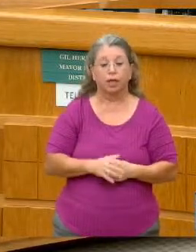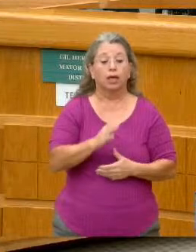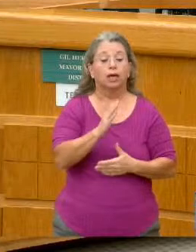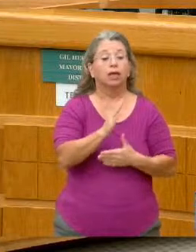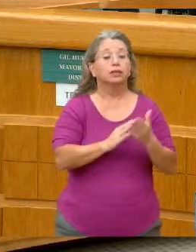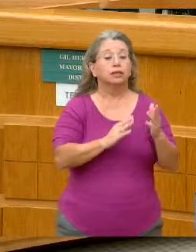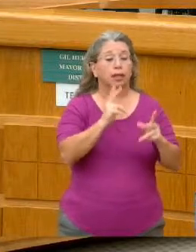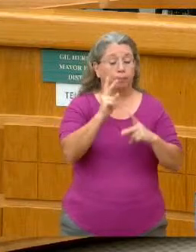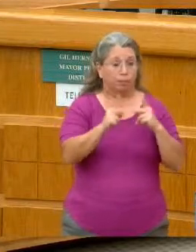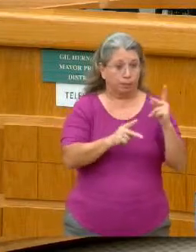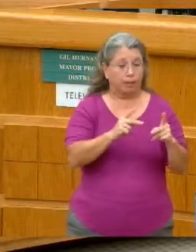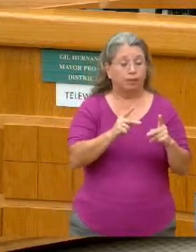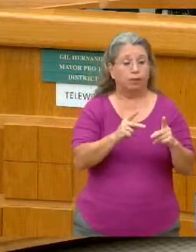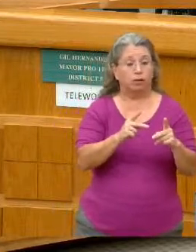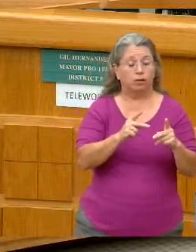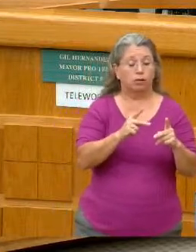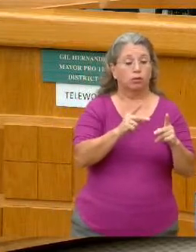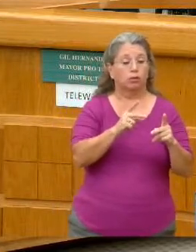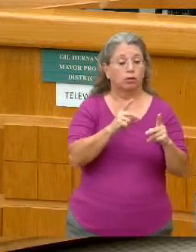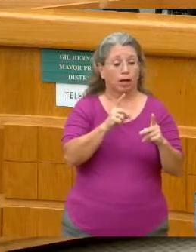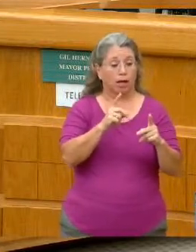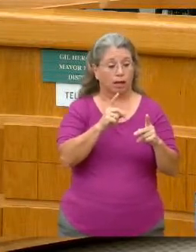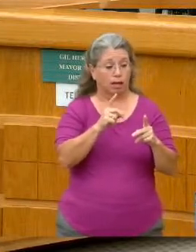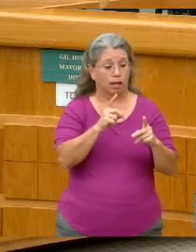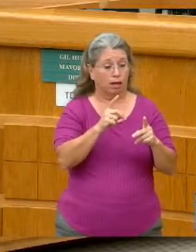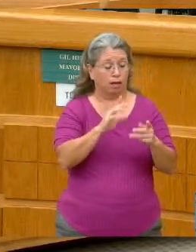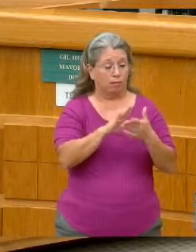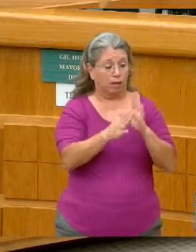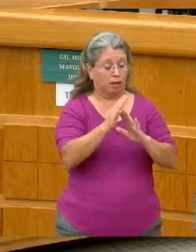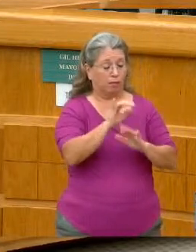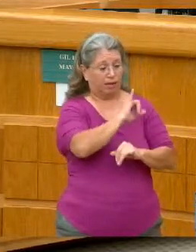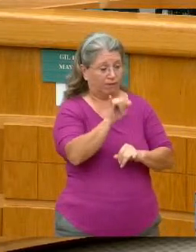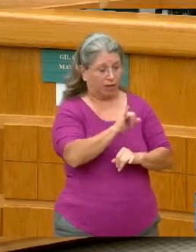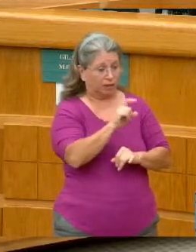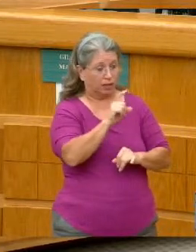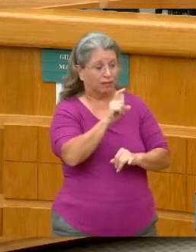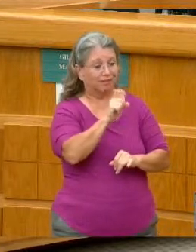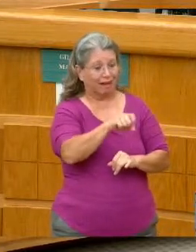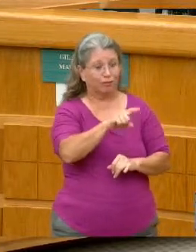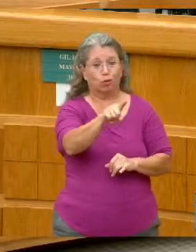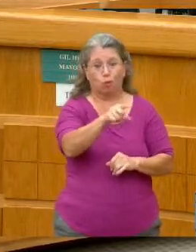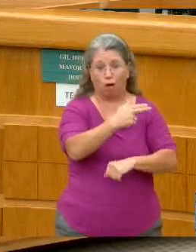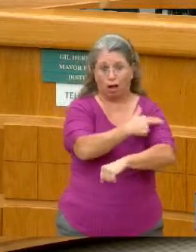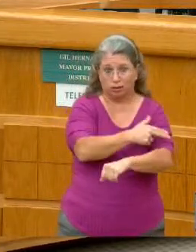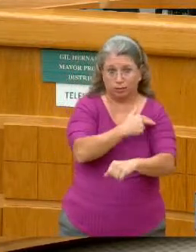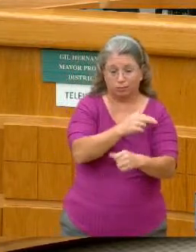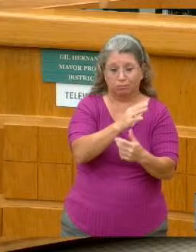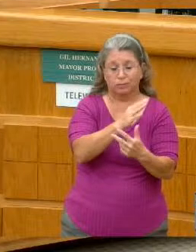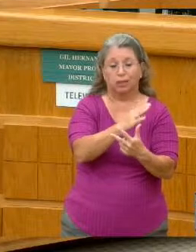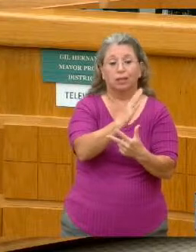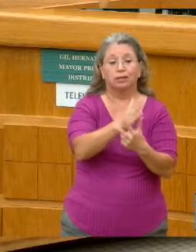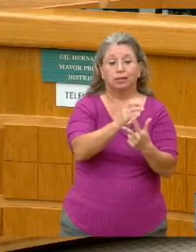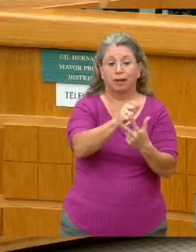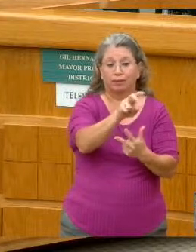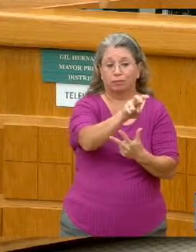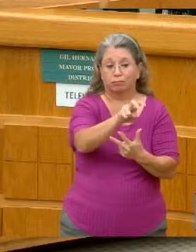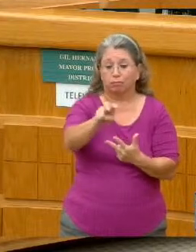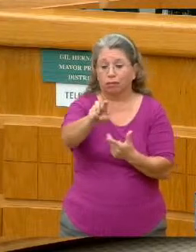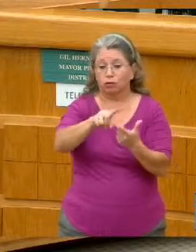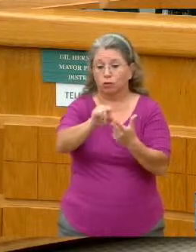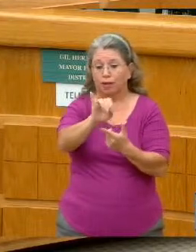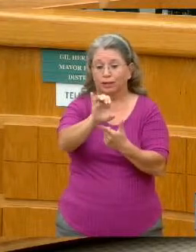comes out of the ICU with COVID-19. So this shows how we're ranking in terms of numbers of fatalities per